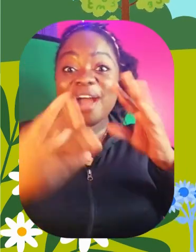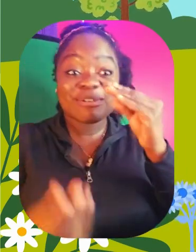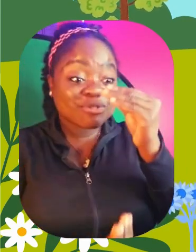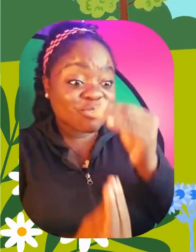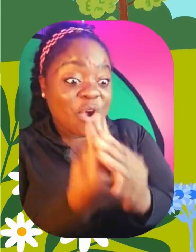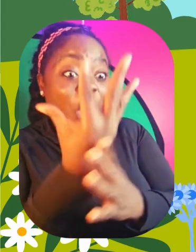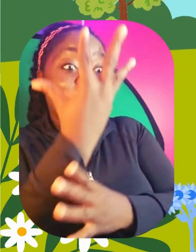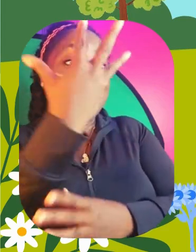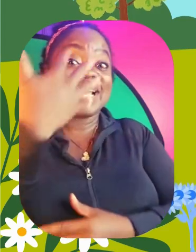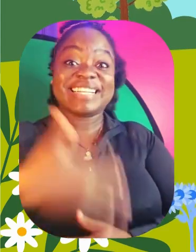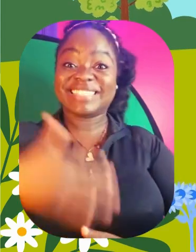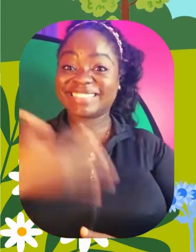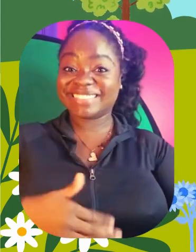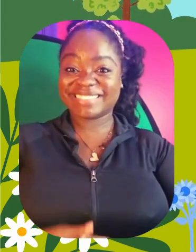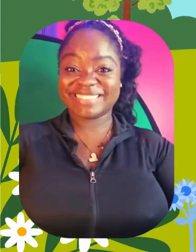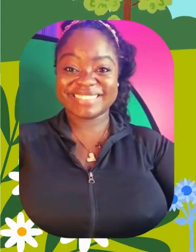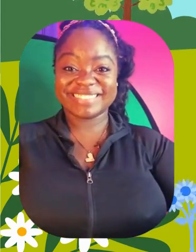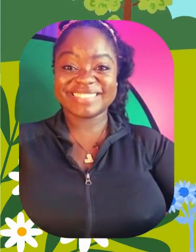it's growing.